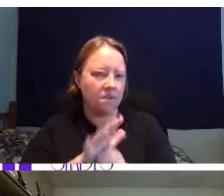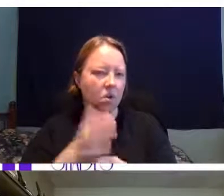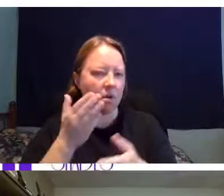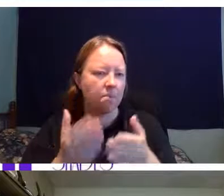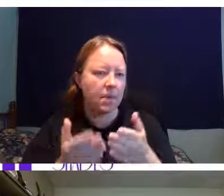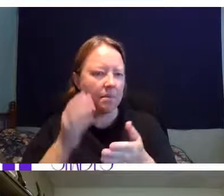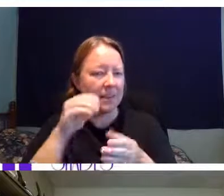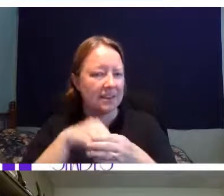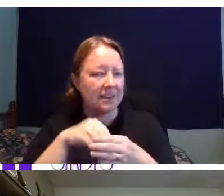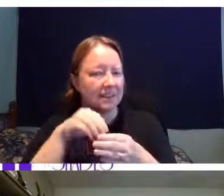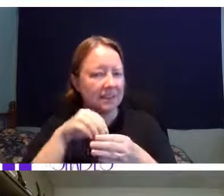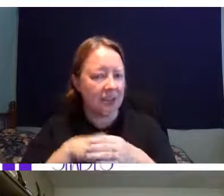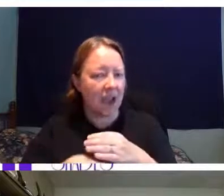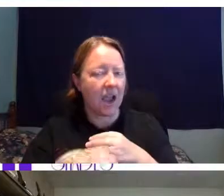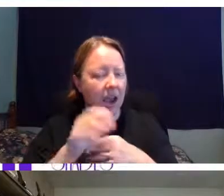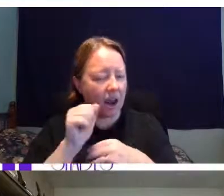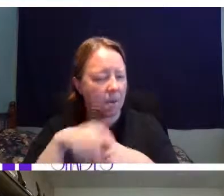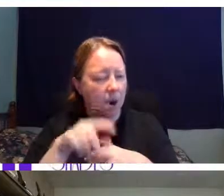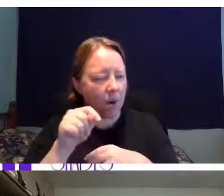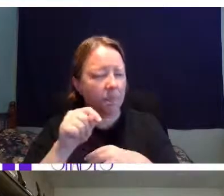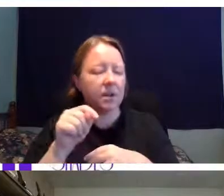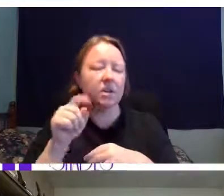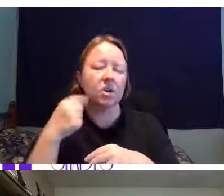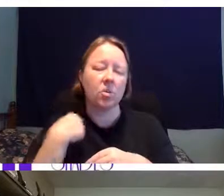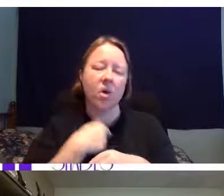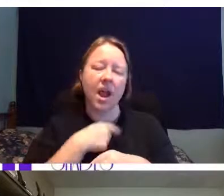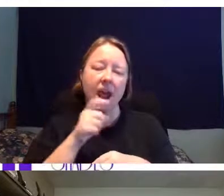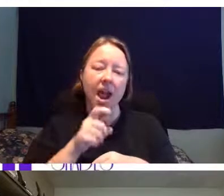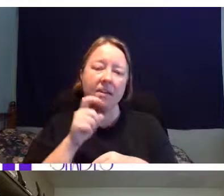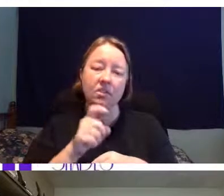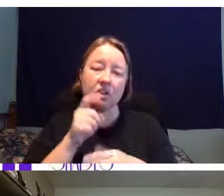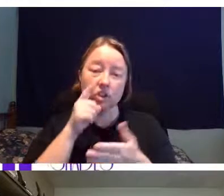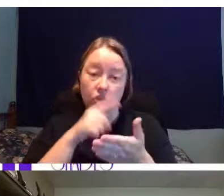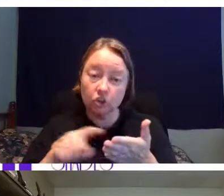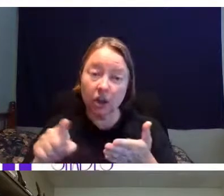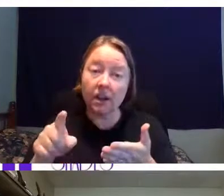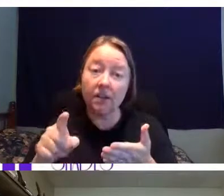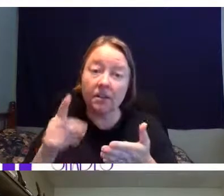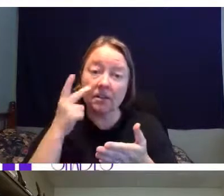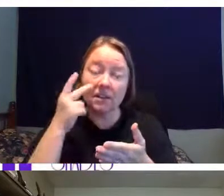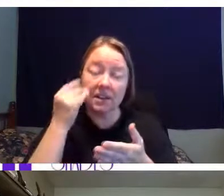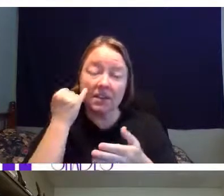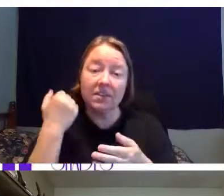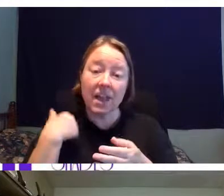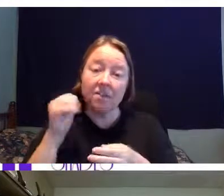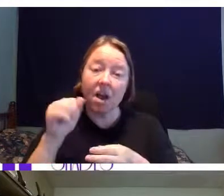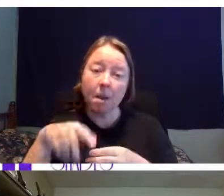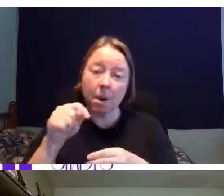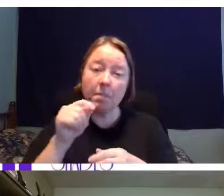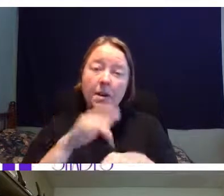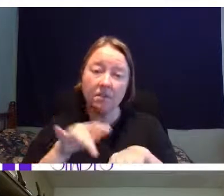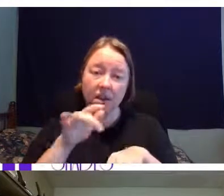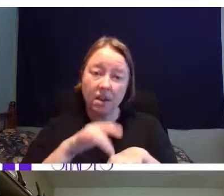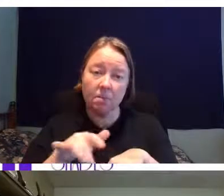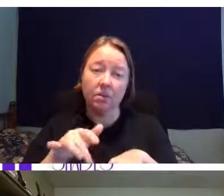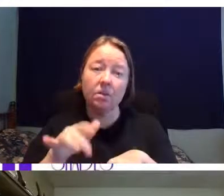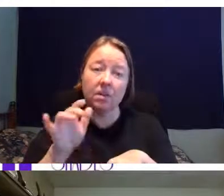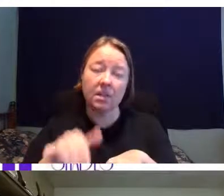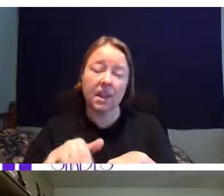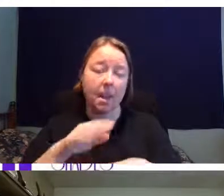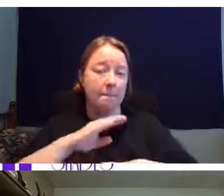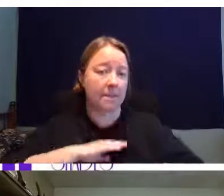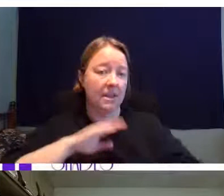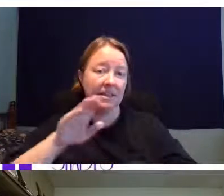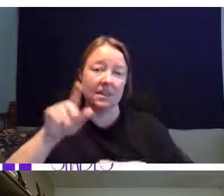their apartment that we'd have to either see if they have an apartment available that will meet their